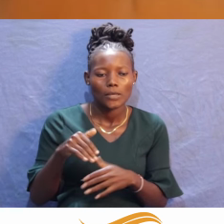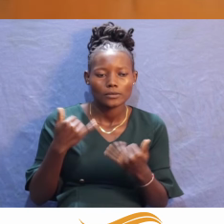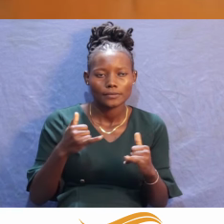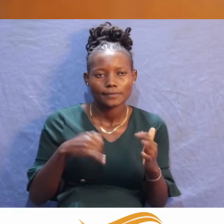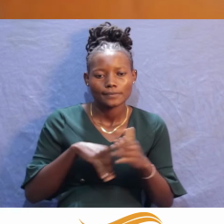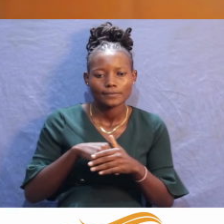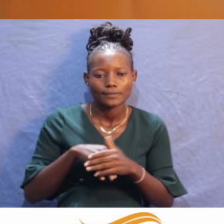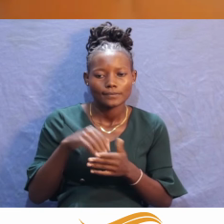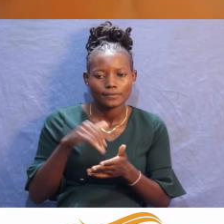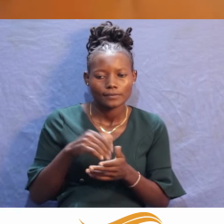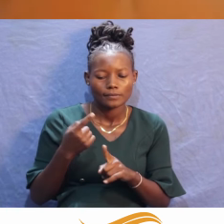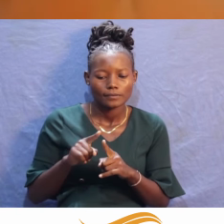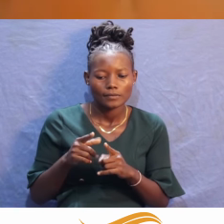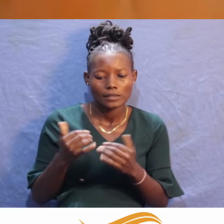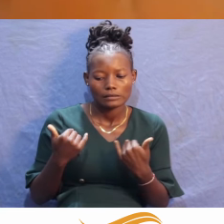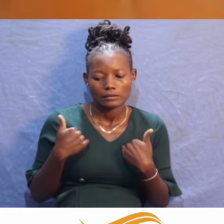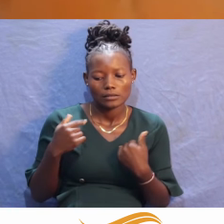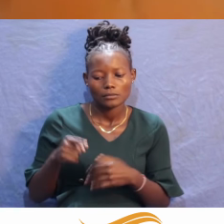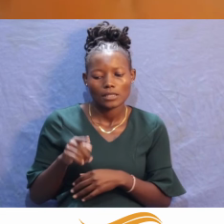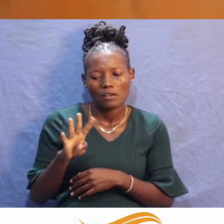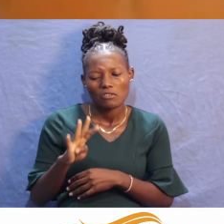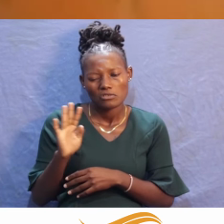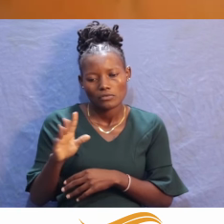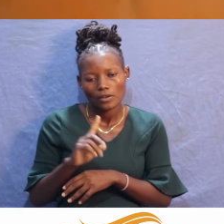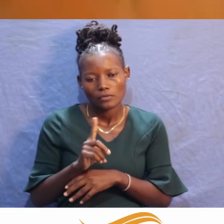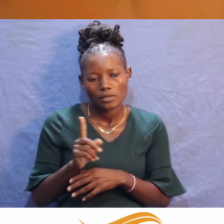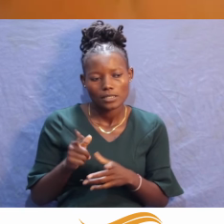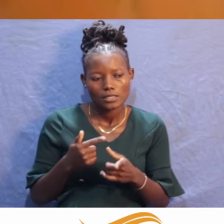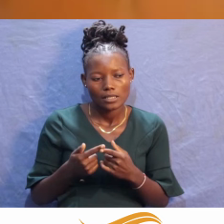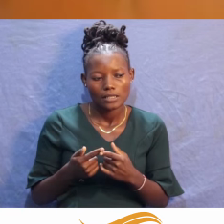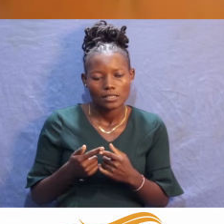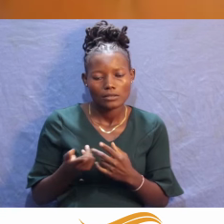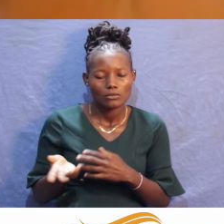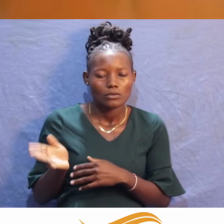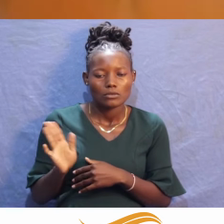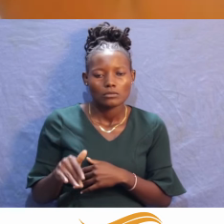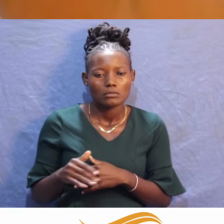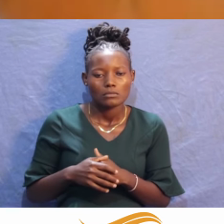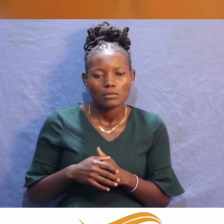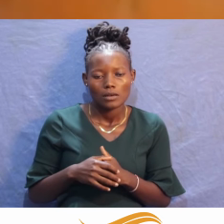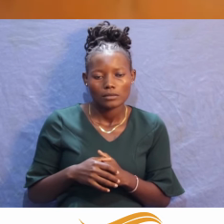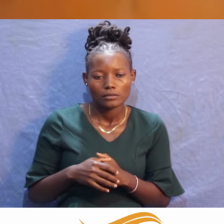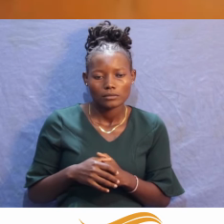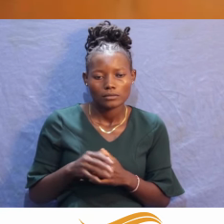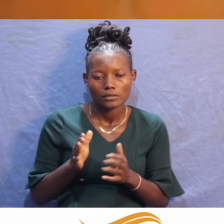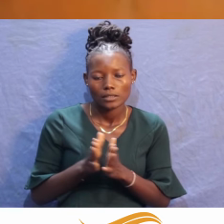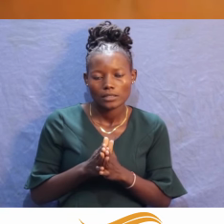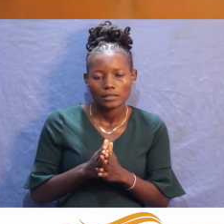So, but if he laid there 4 to 5 minutes, he would sustain brain death, and he would not have been the same guy he is